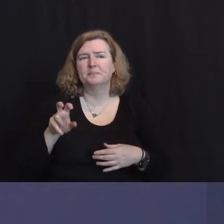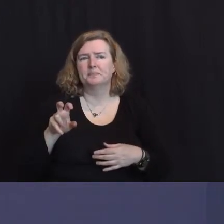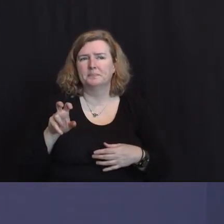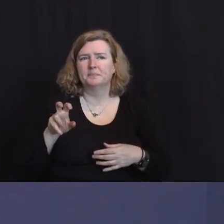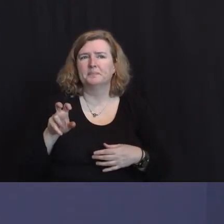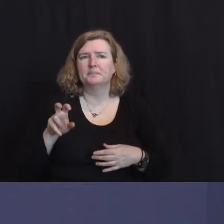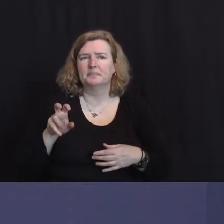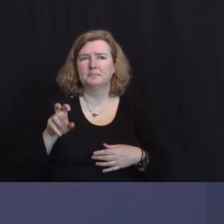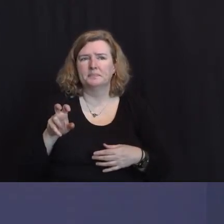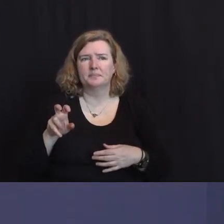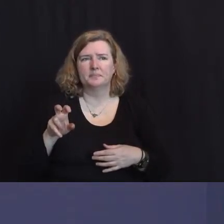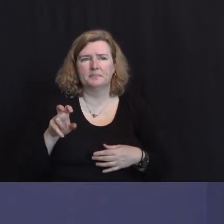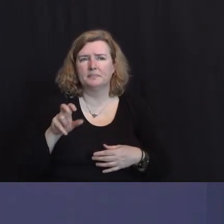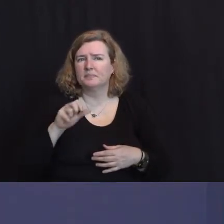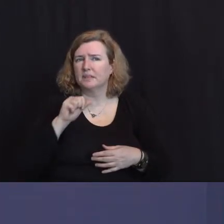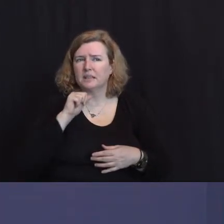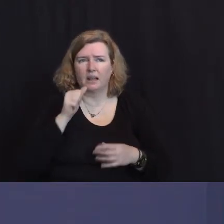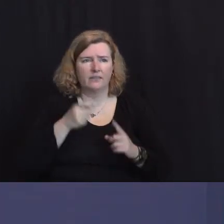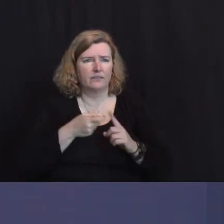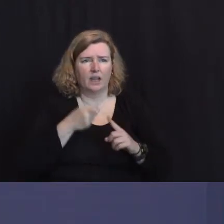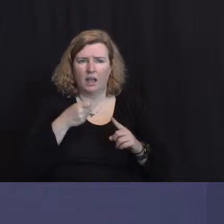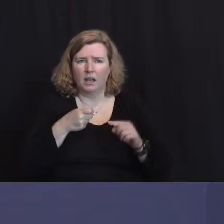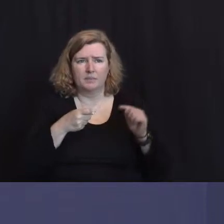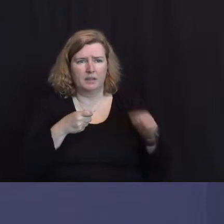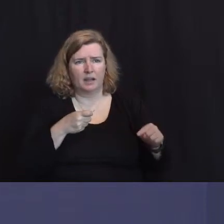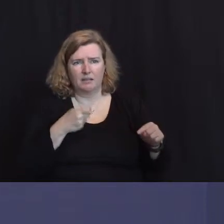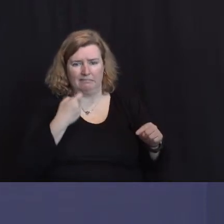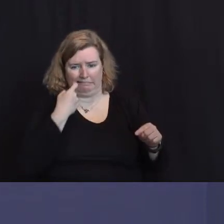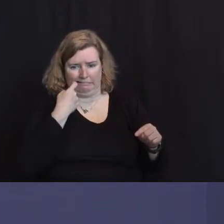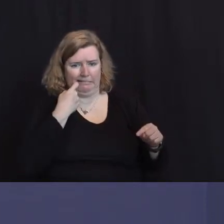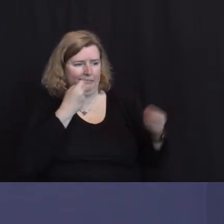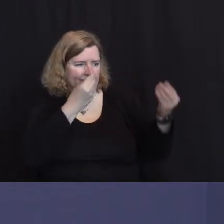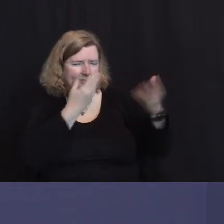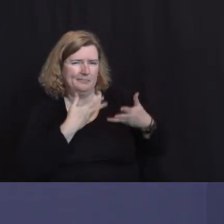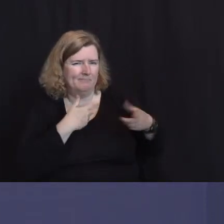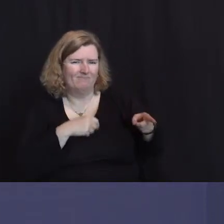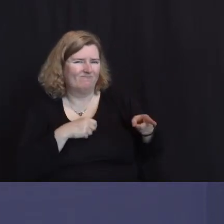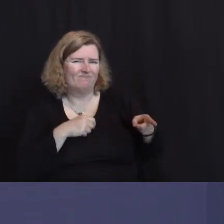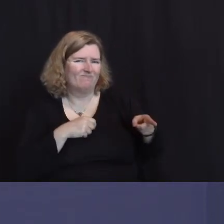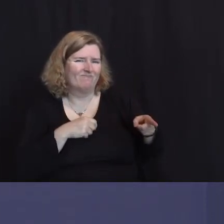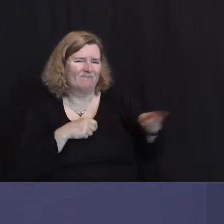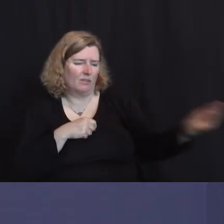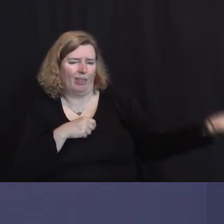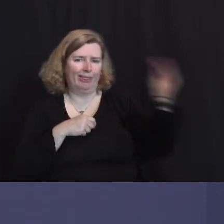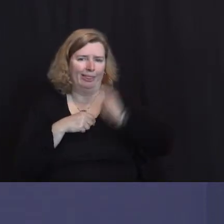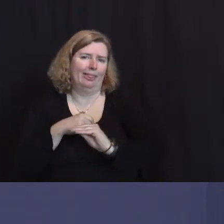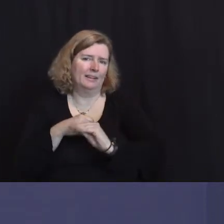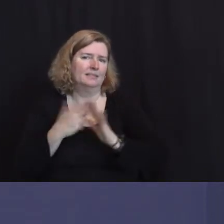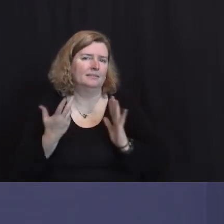not from that that lump of files that came to us from this one particular provider.